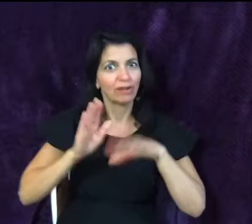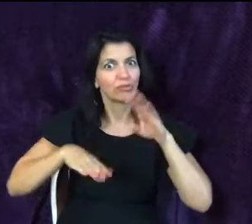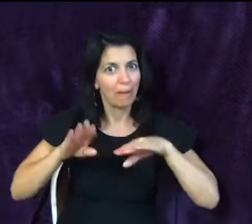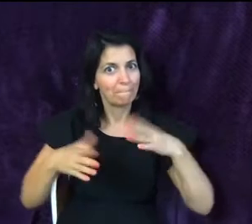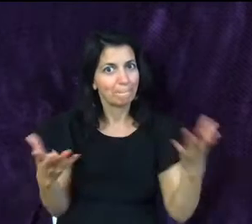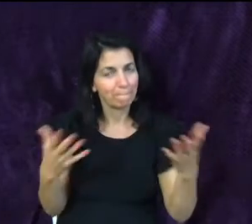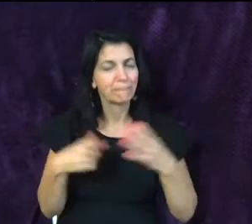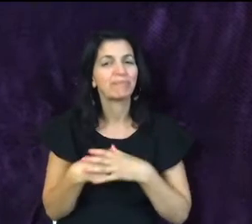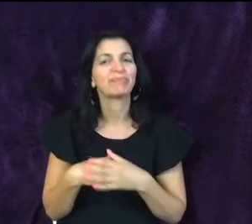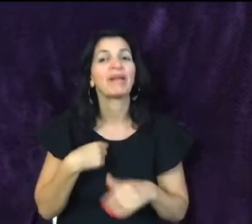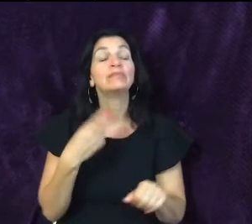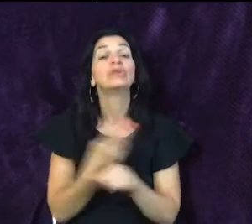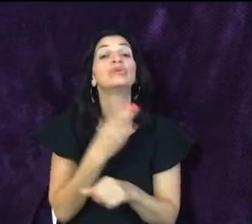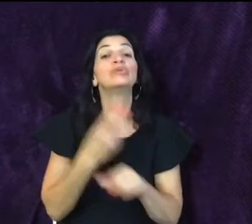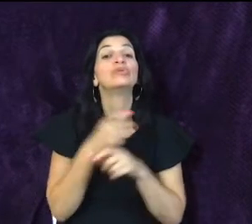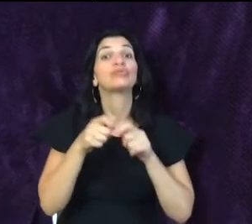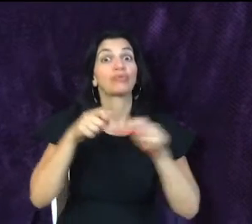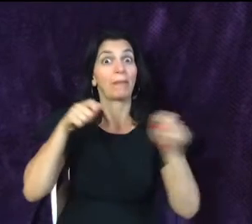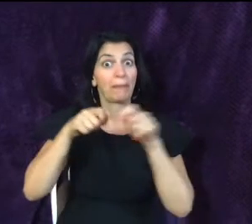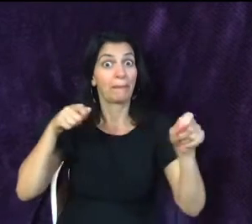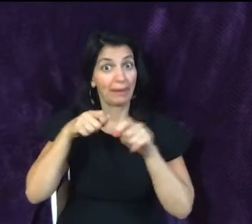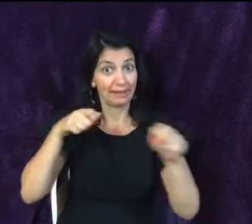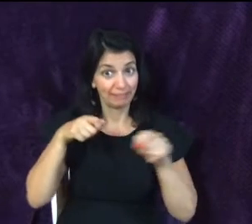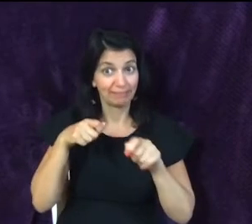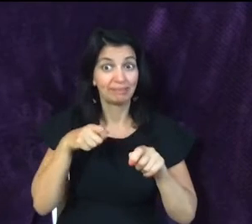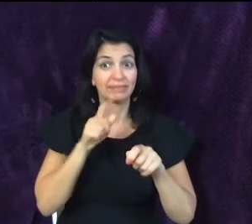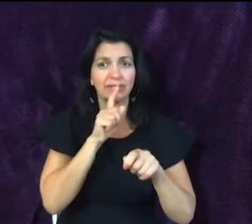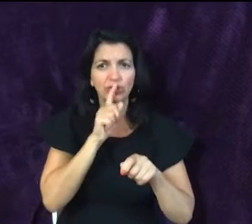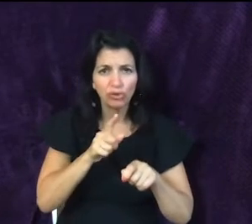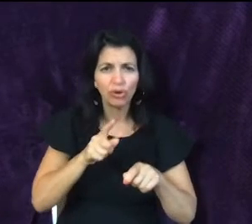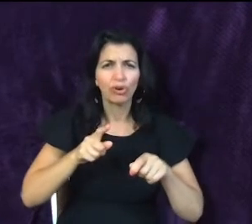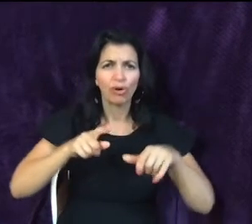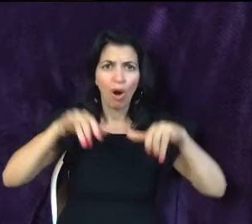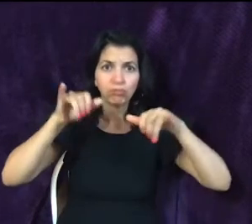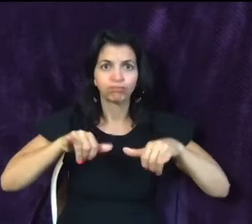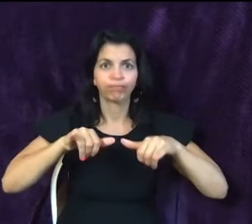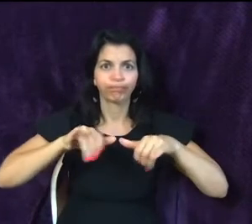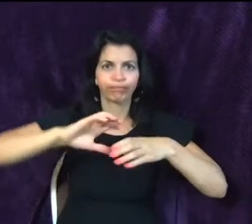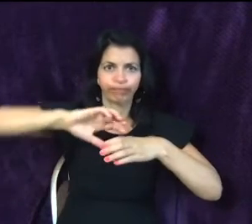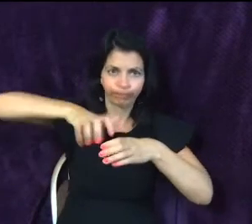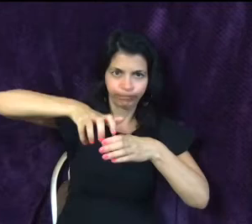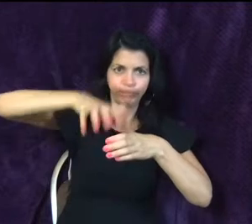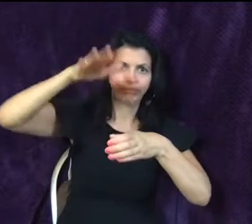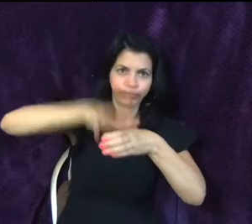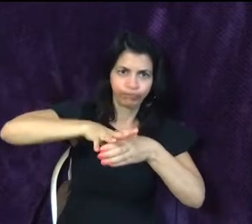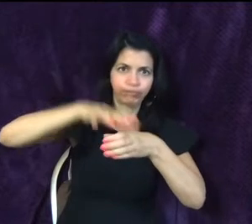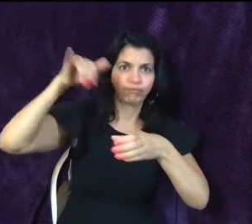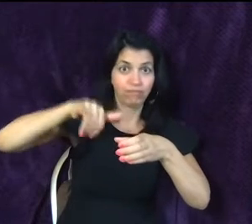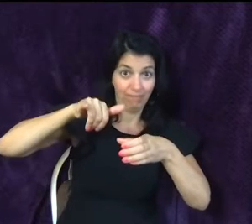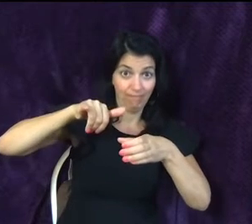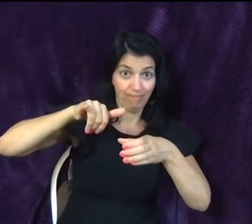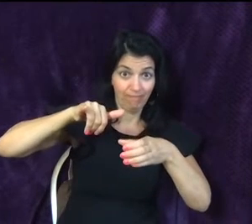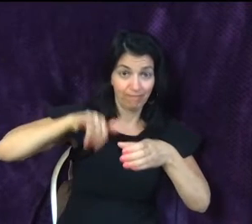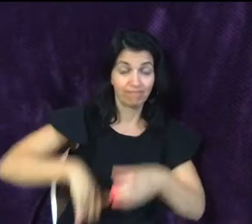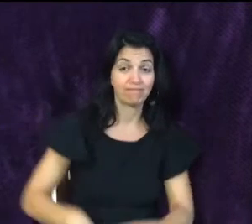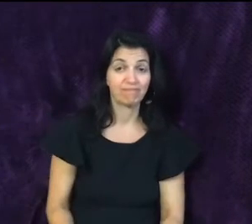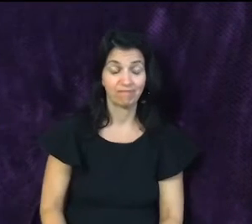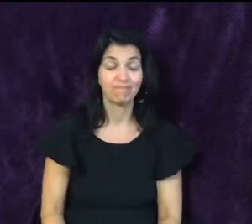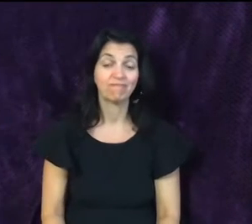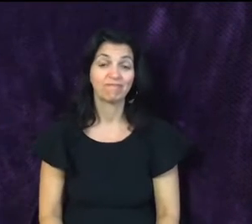to use a rubber band to make sure that this stays secure and in place.